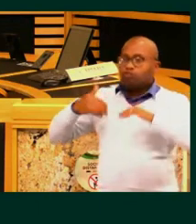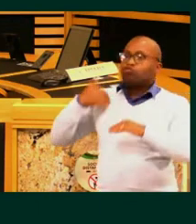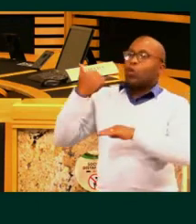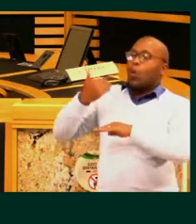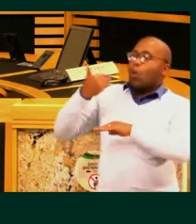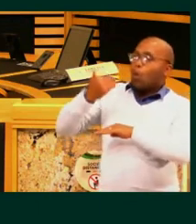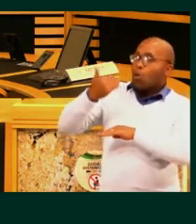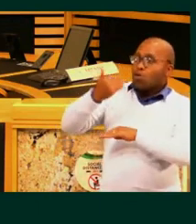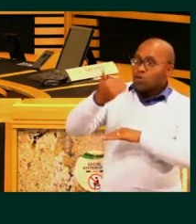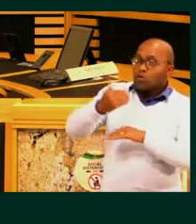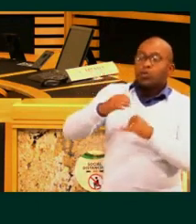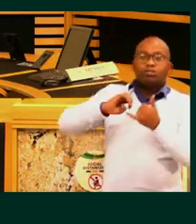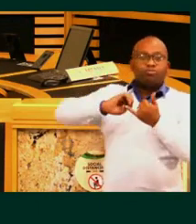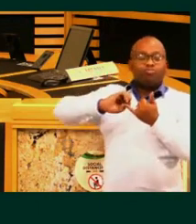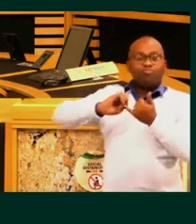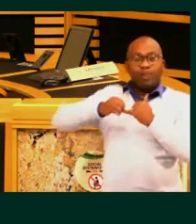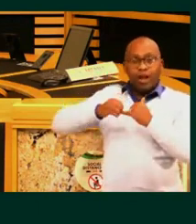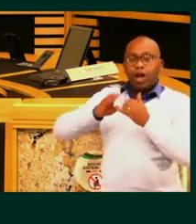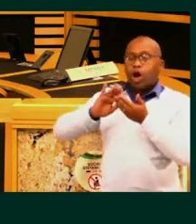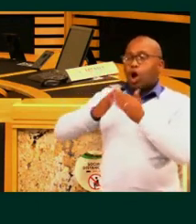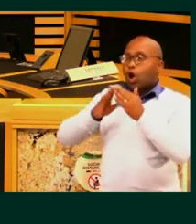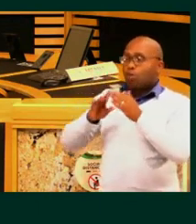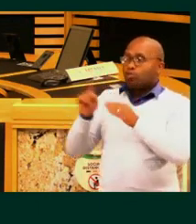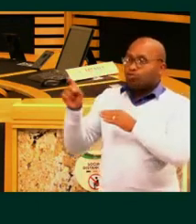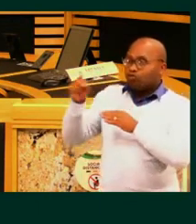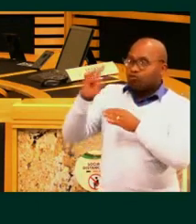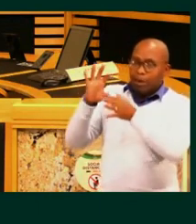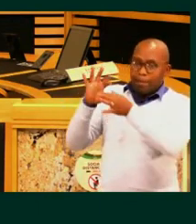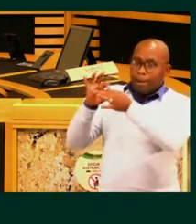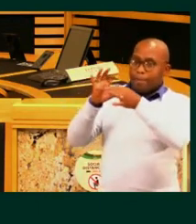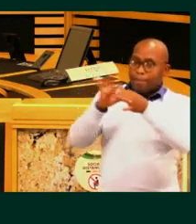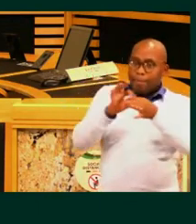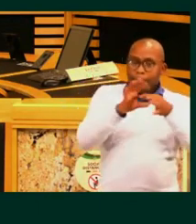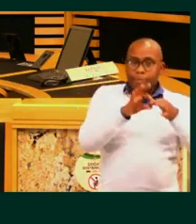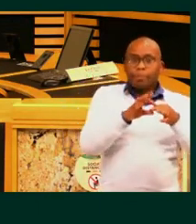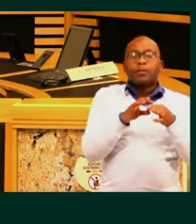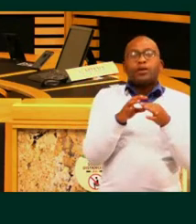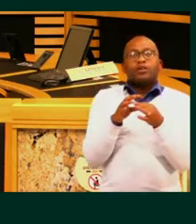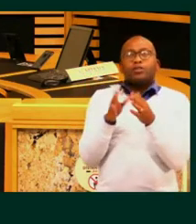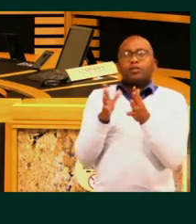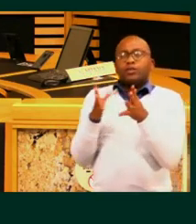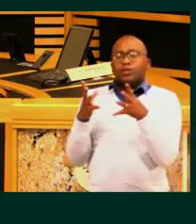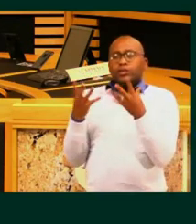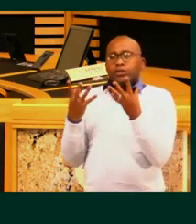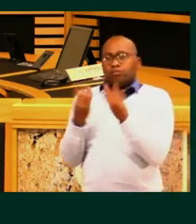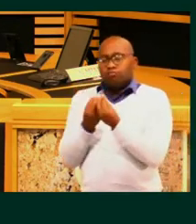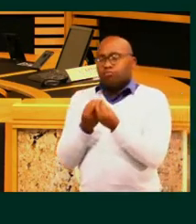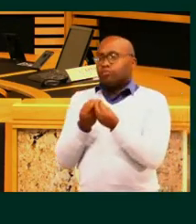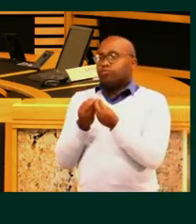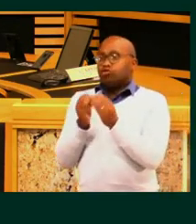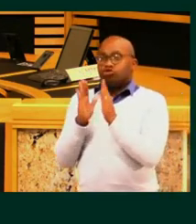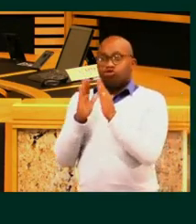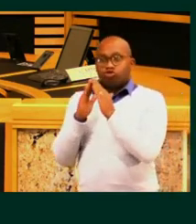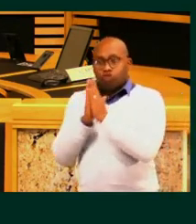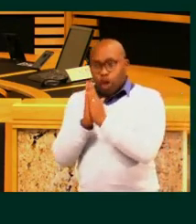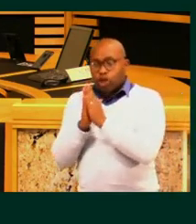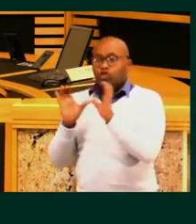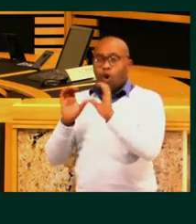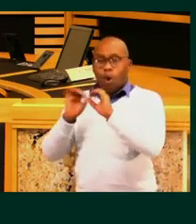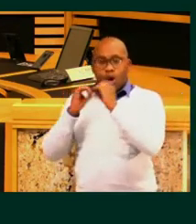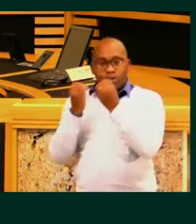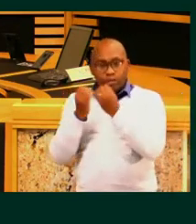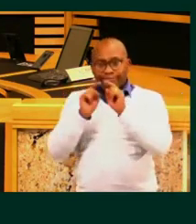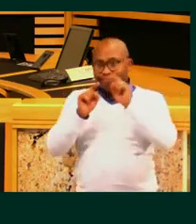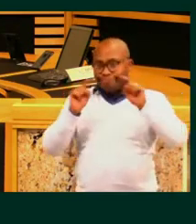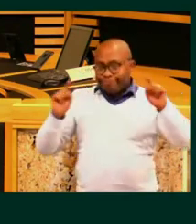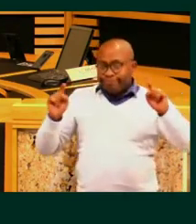community touch points for victims partnering with churches eulu World counselors to stimulate Community dialogue